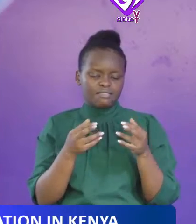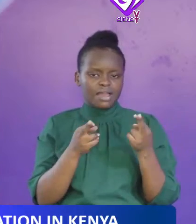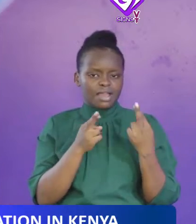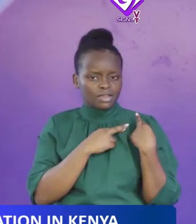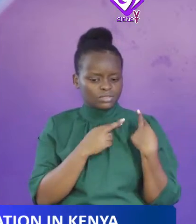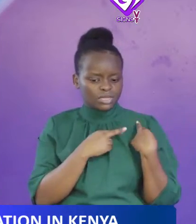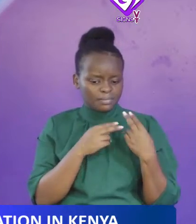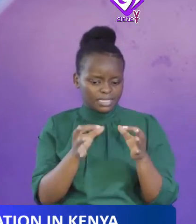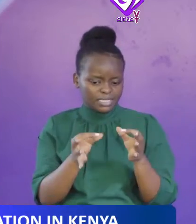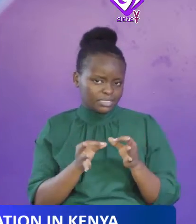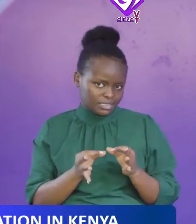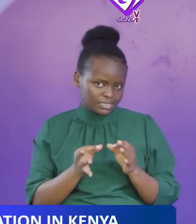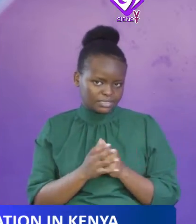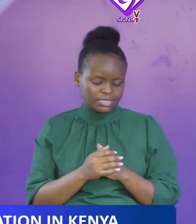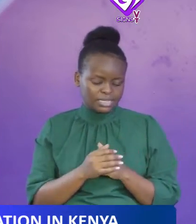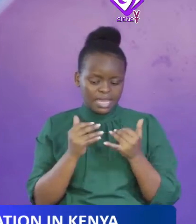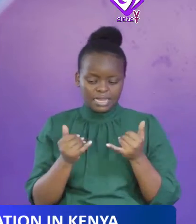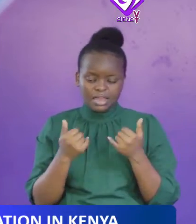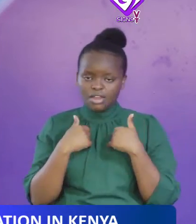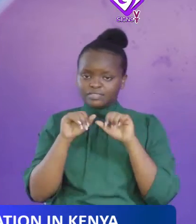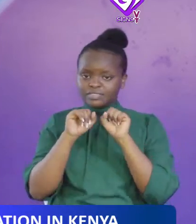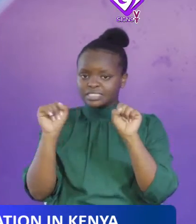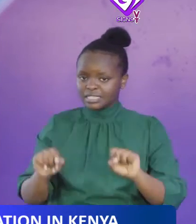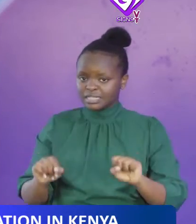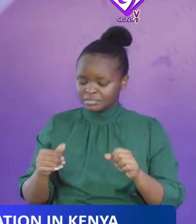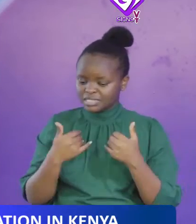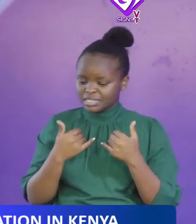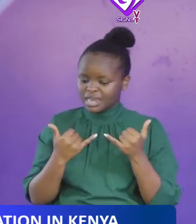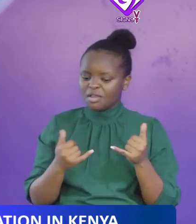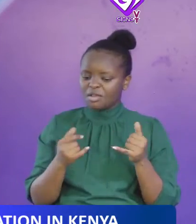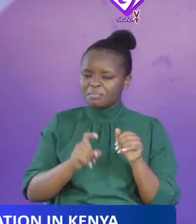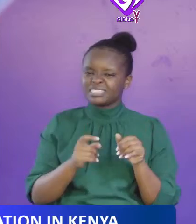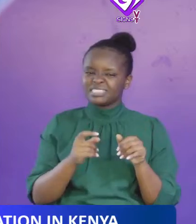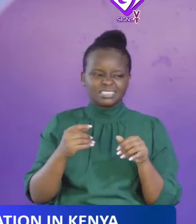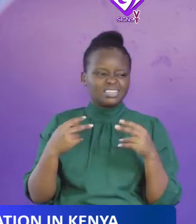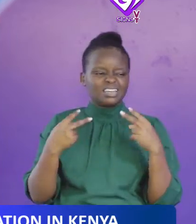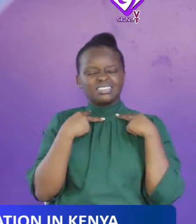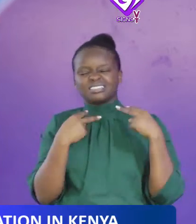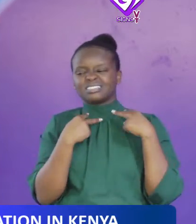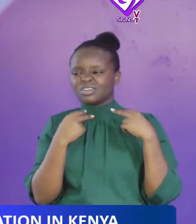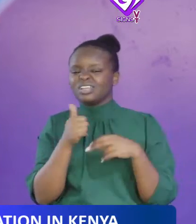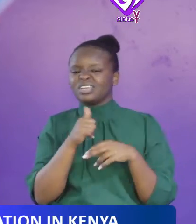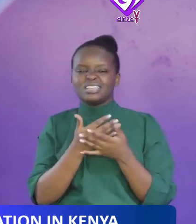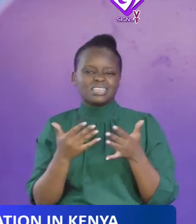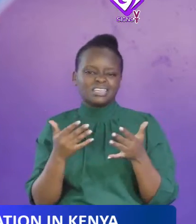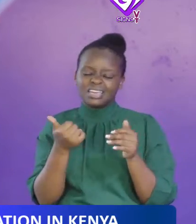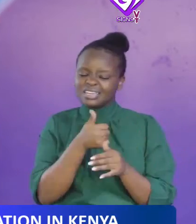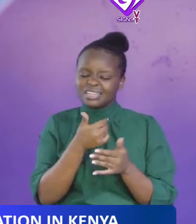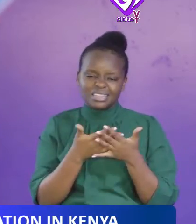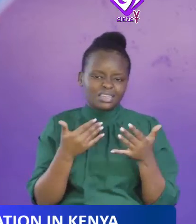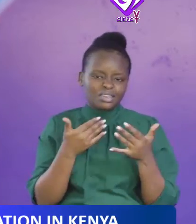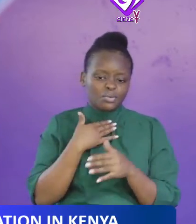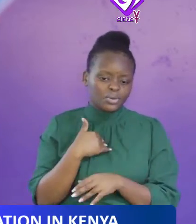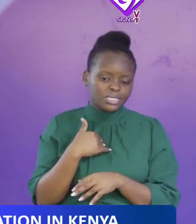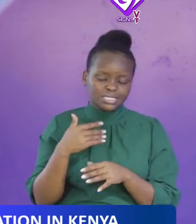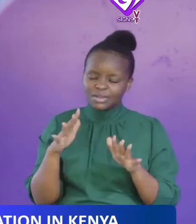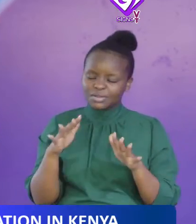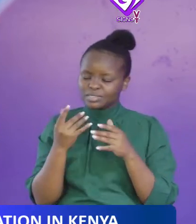becomes and now we have systems. Right now we don't have to struggle with anything. Anything you want, the way we discussed